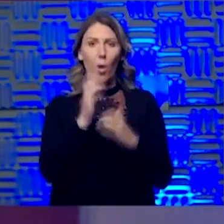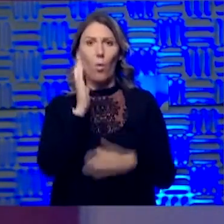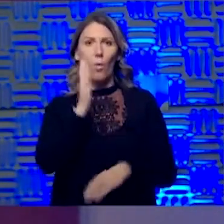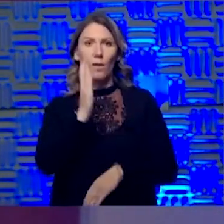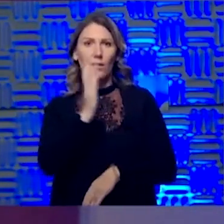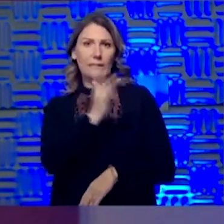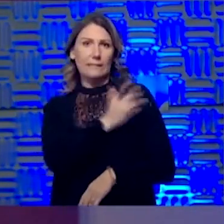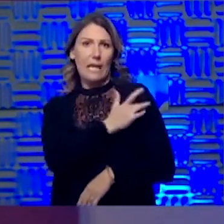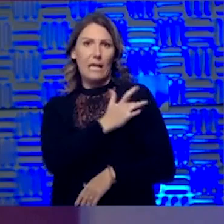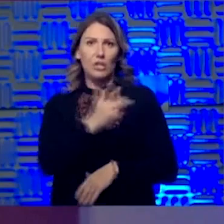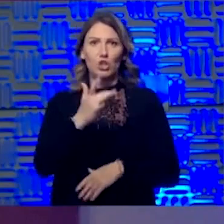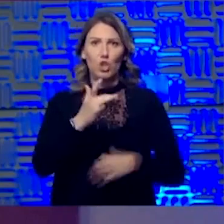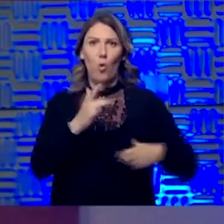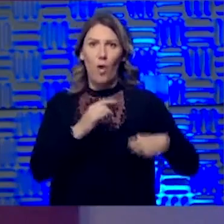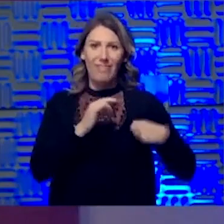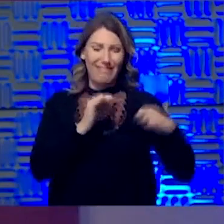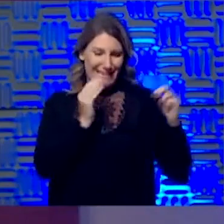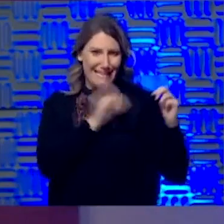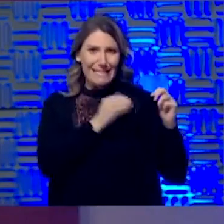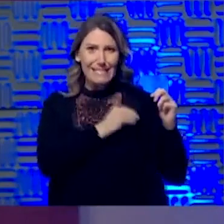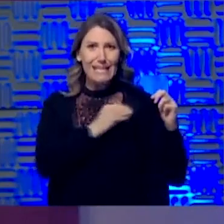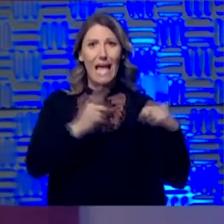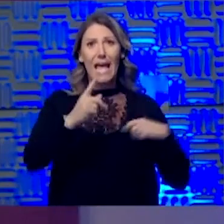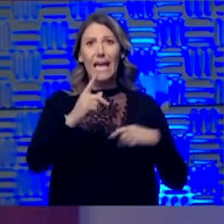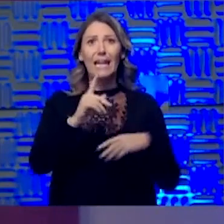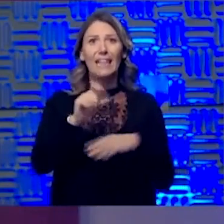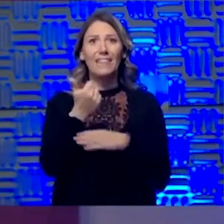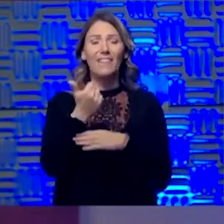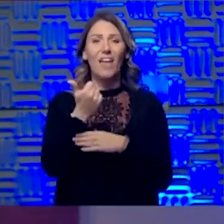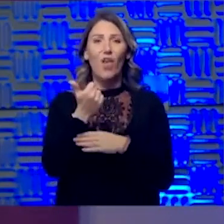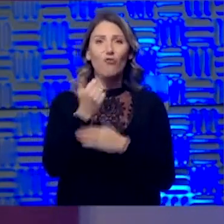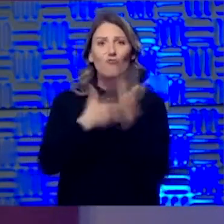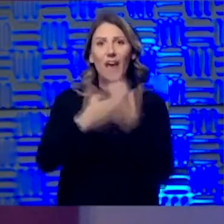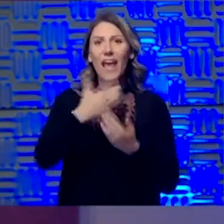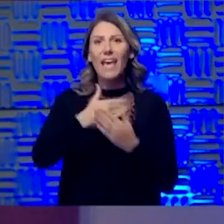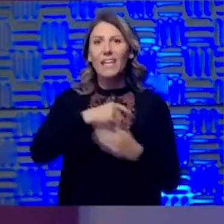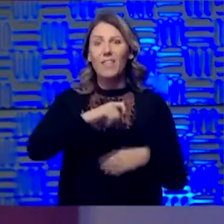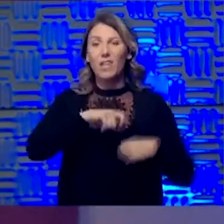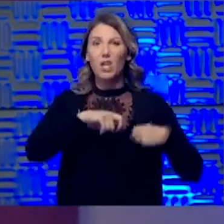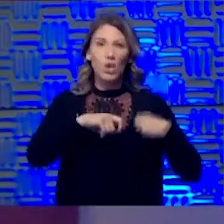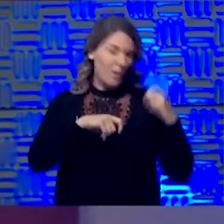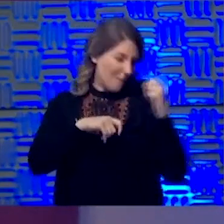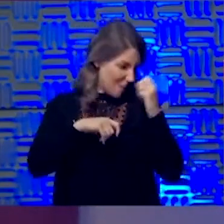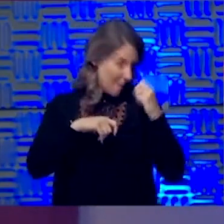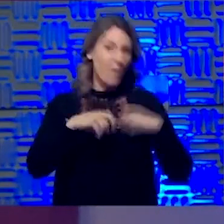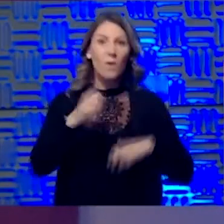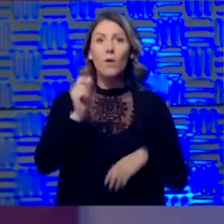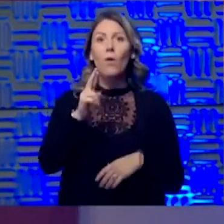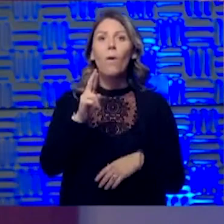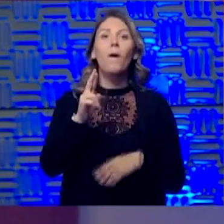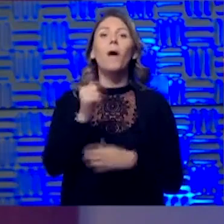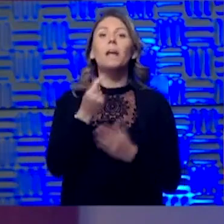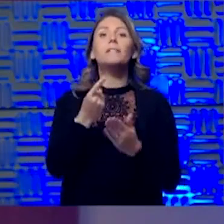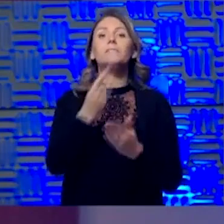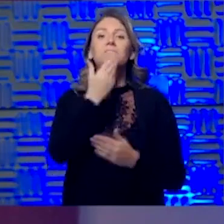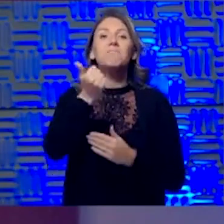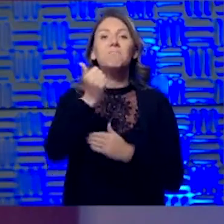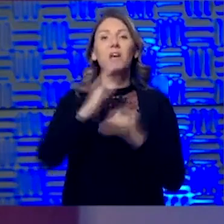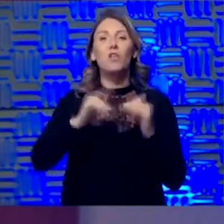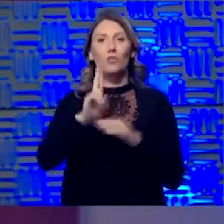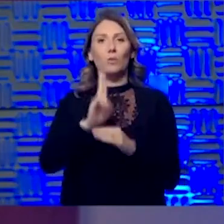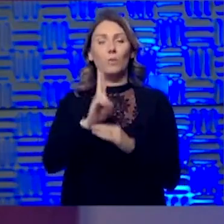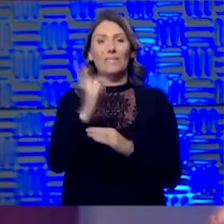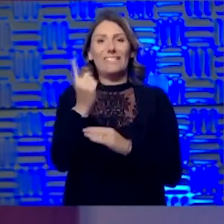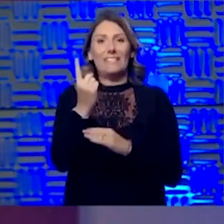like the inside of your sleeve with your other hand, and then, I mean, like if you're gonna wipe your nose like that, it is better than using something closer